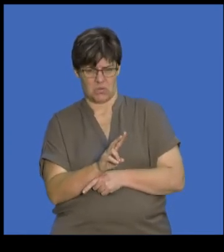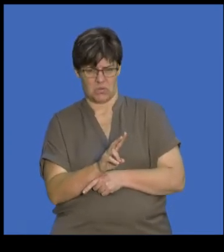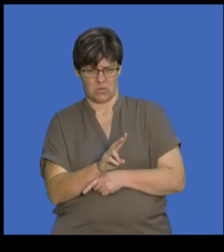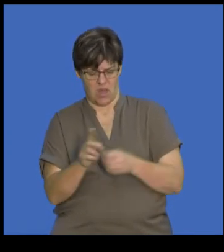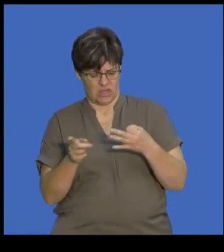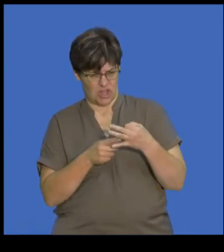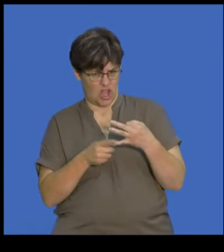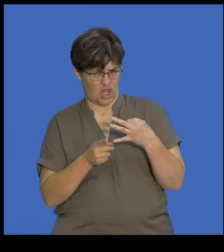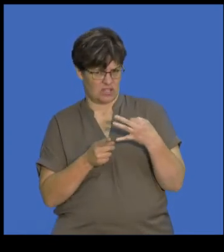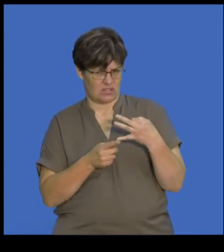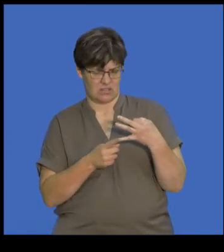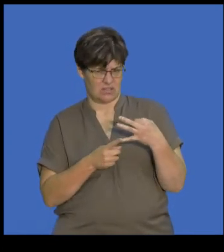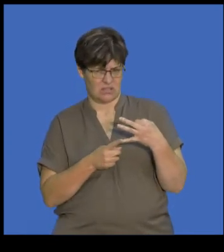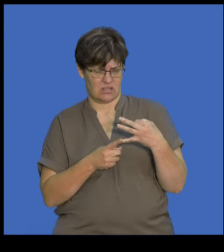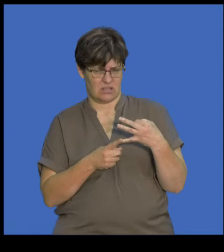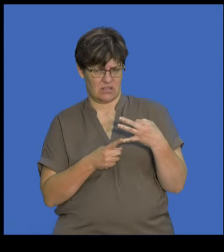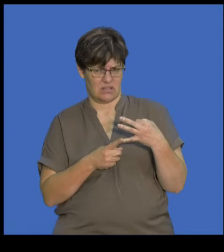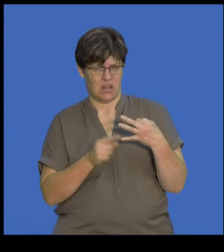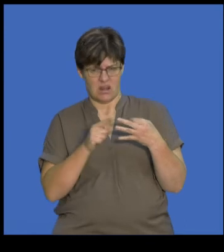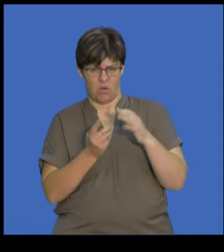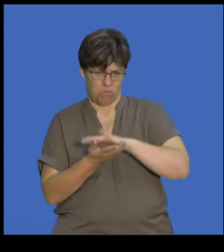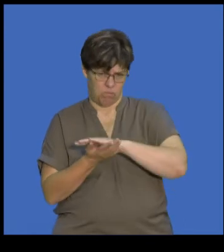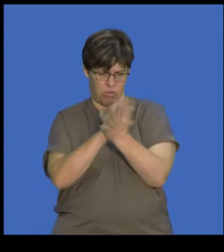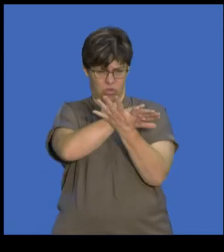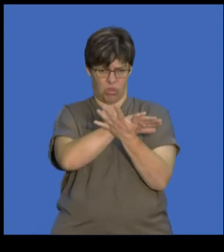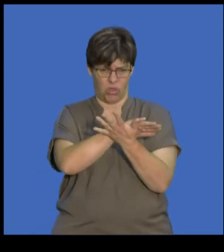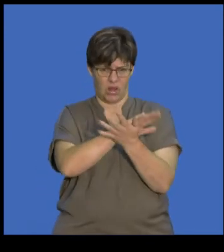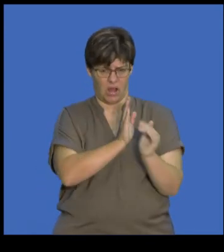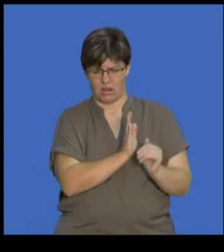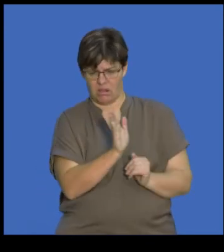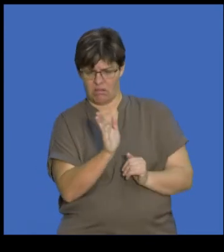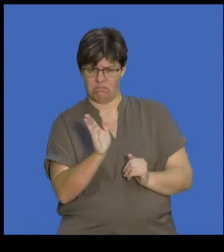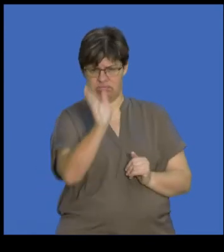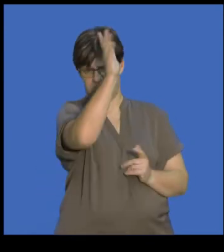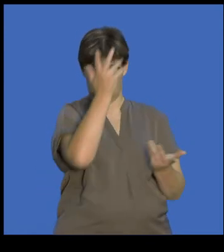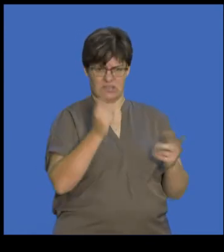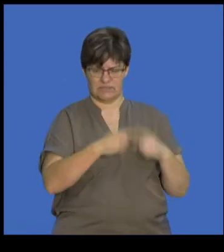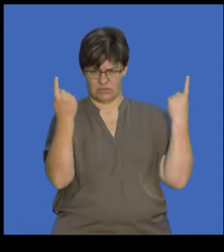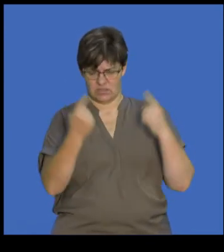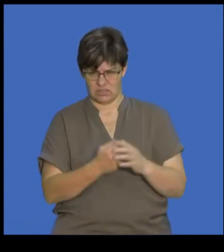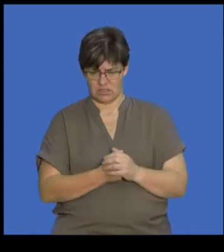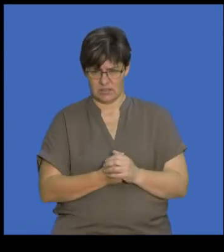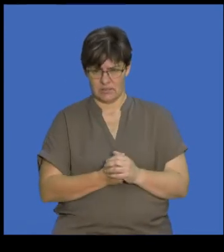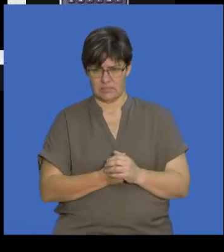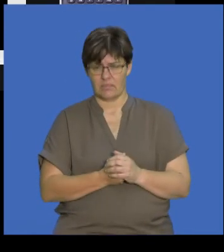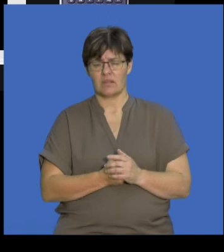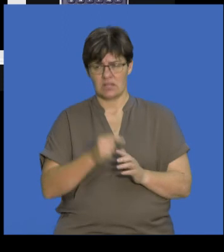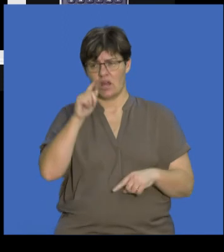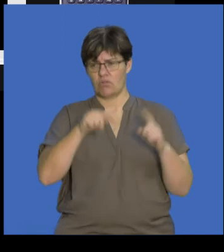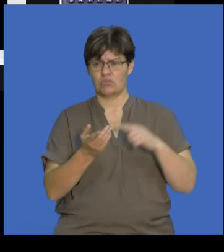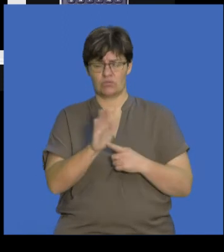third one, actually the pattern is kind of disrupted. And if we go to our calculator just to establish the ratio